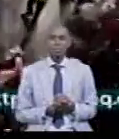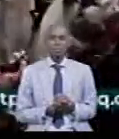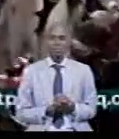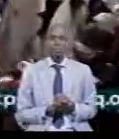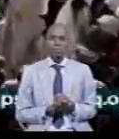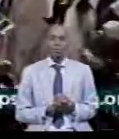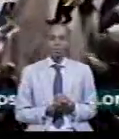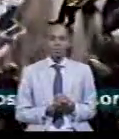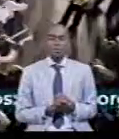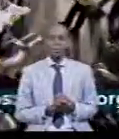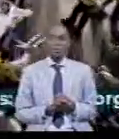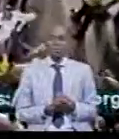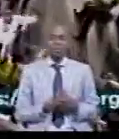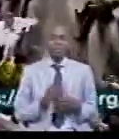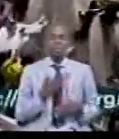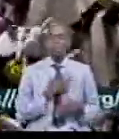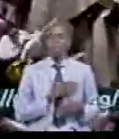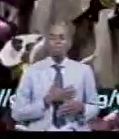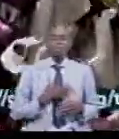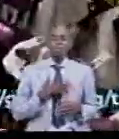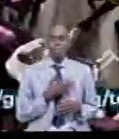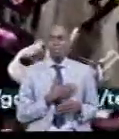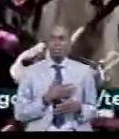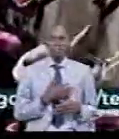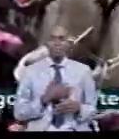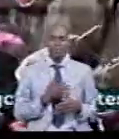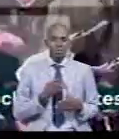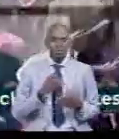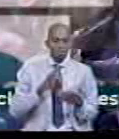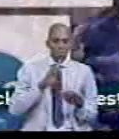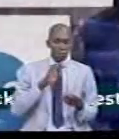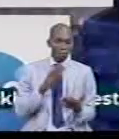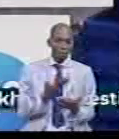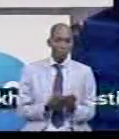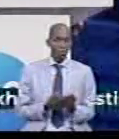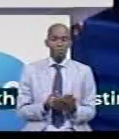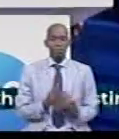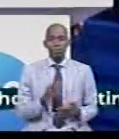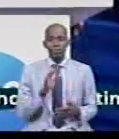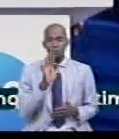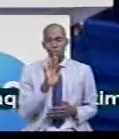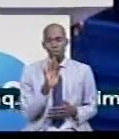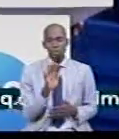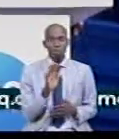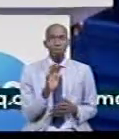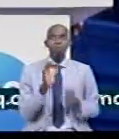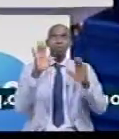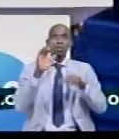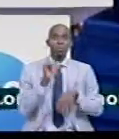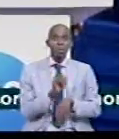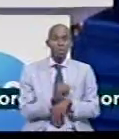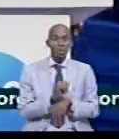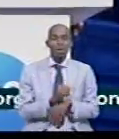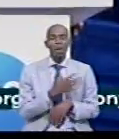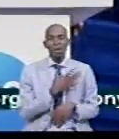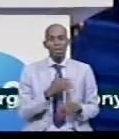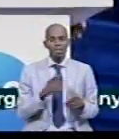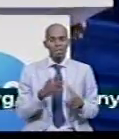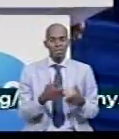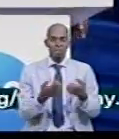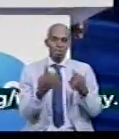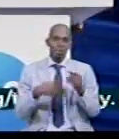Please verify the miracles and bring them to the front to give their testimonies.